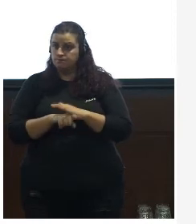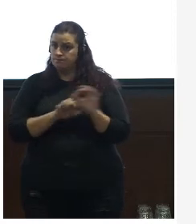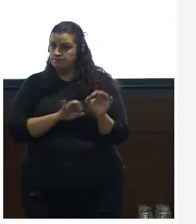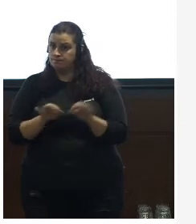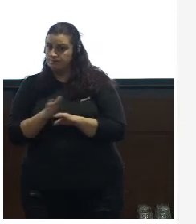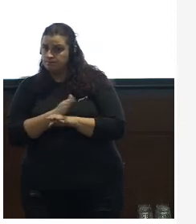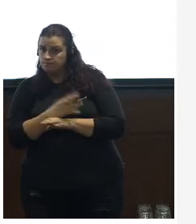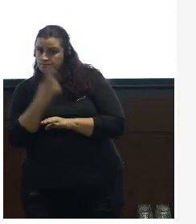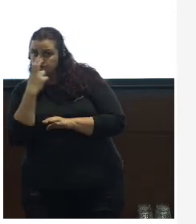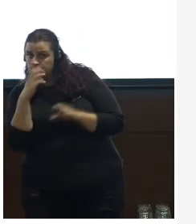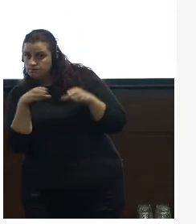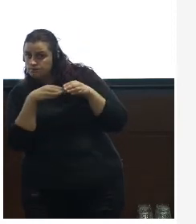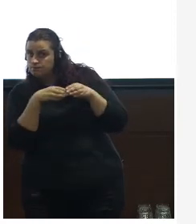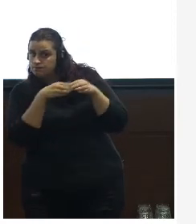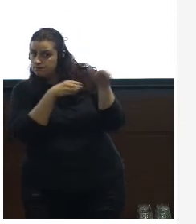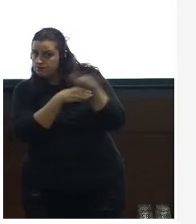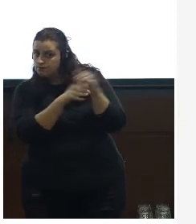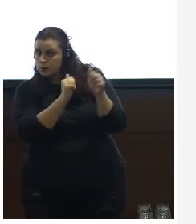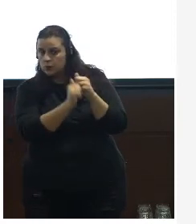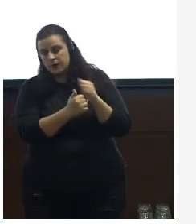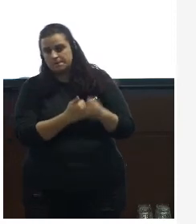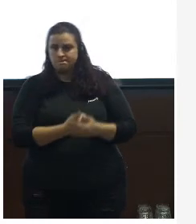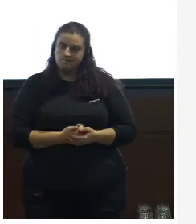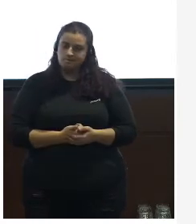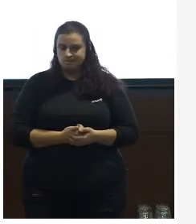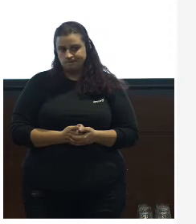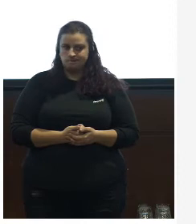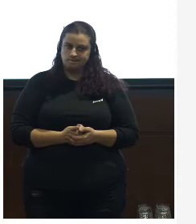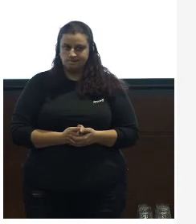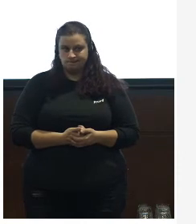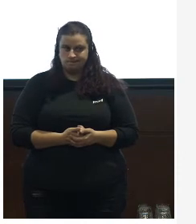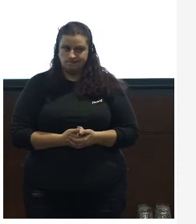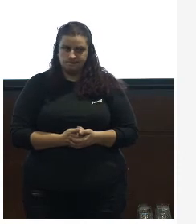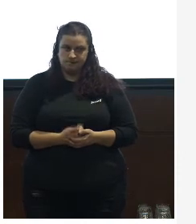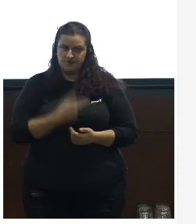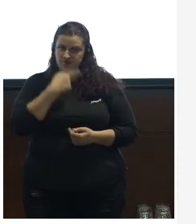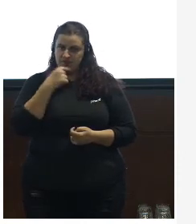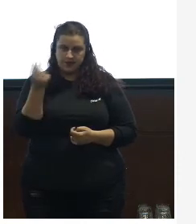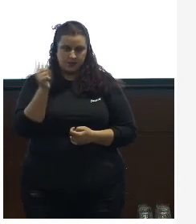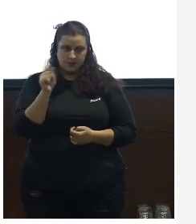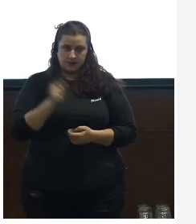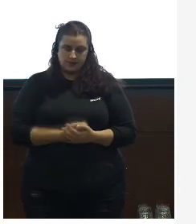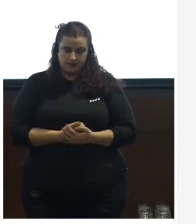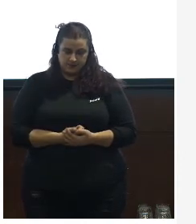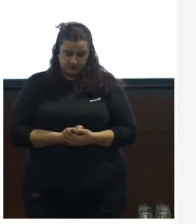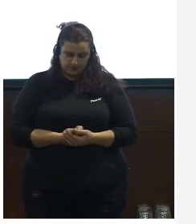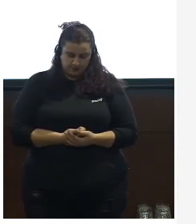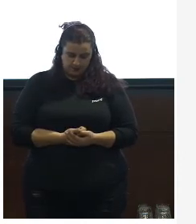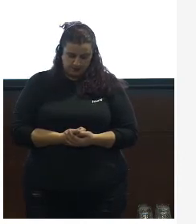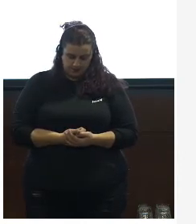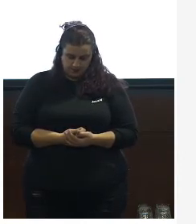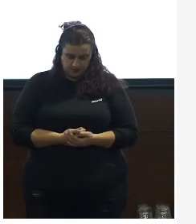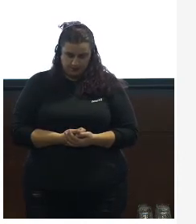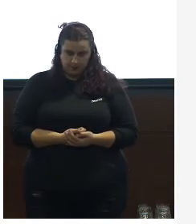less economical, and therefore much less accessible in that sense of the word as well to many, many people. One of my biggest surprises up